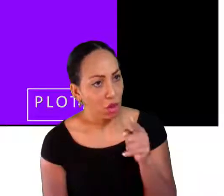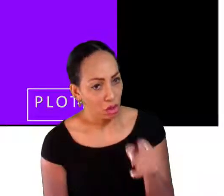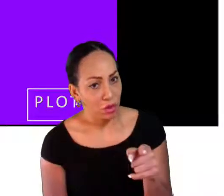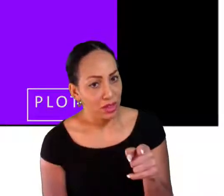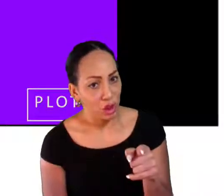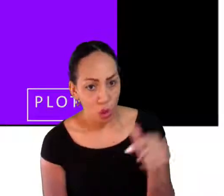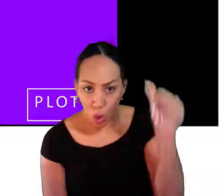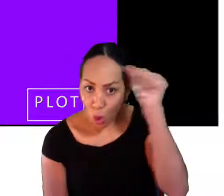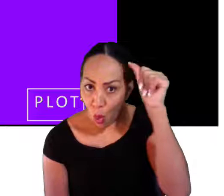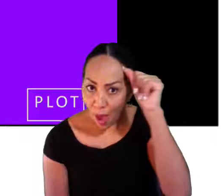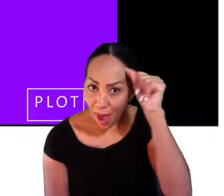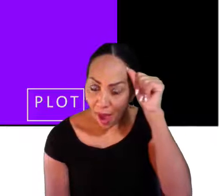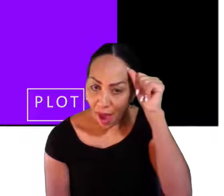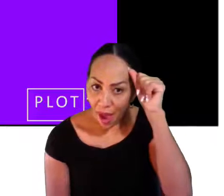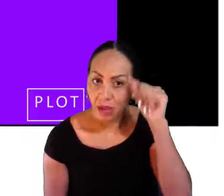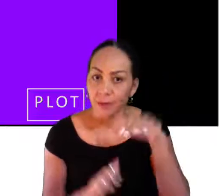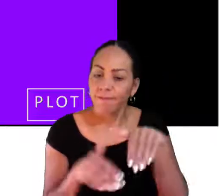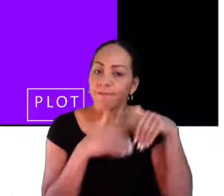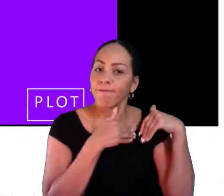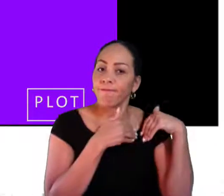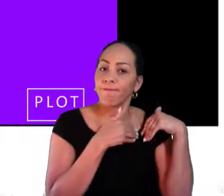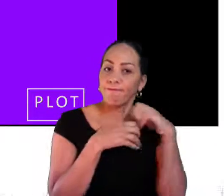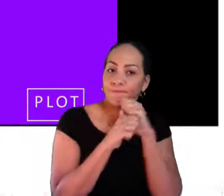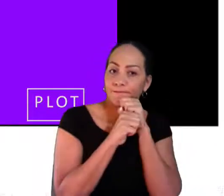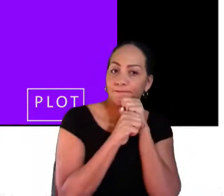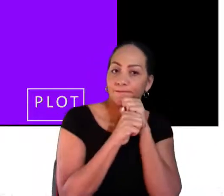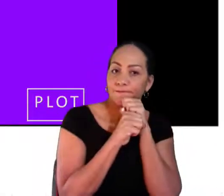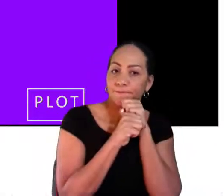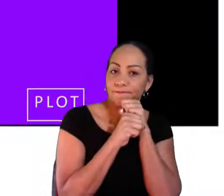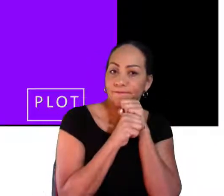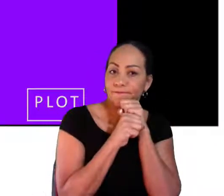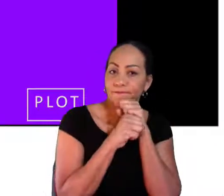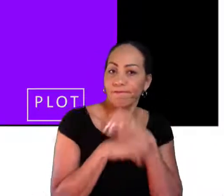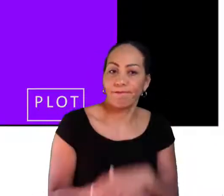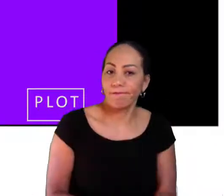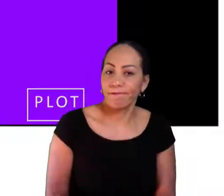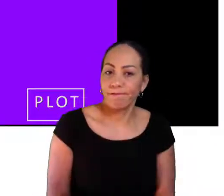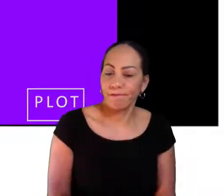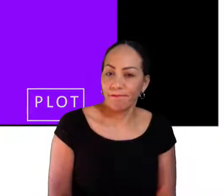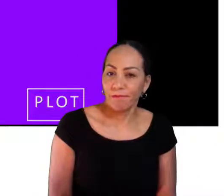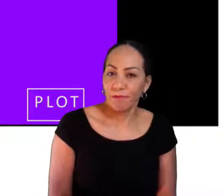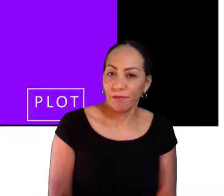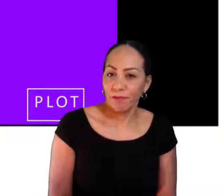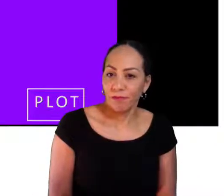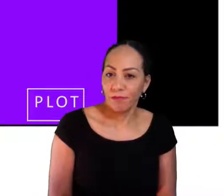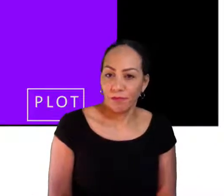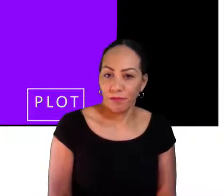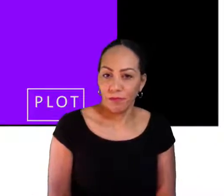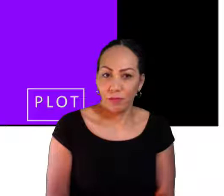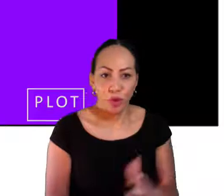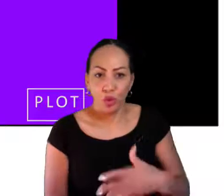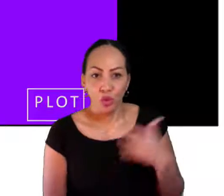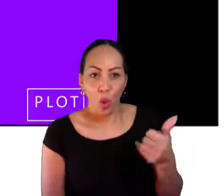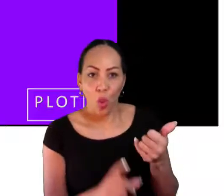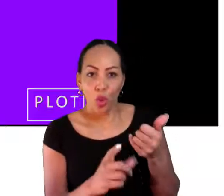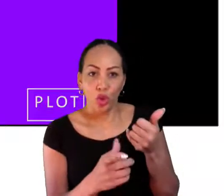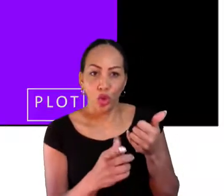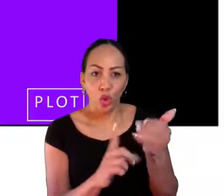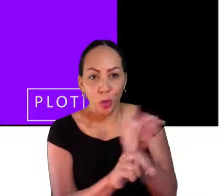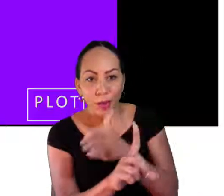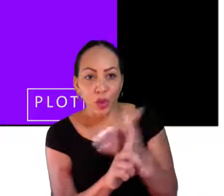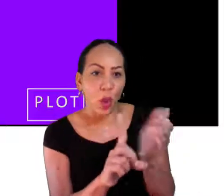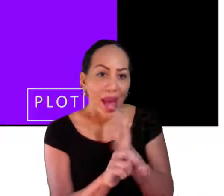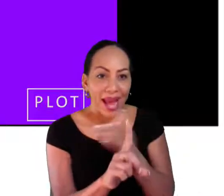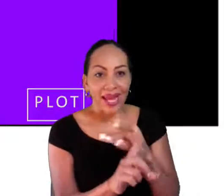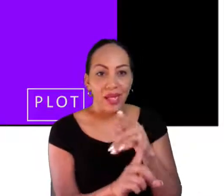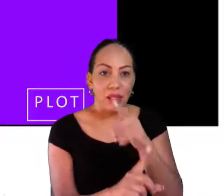to say, to decide that you're not in the business of persuading people, that, or